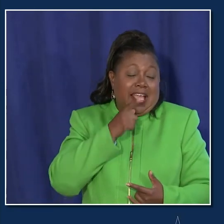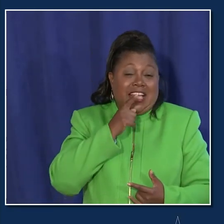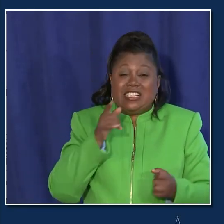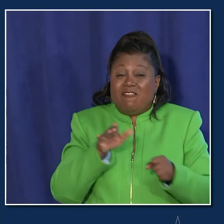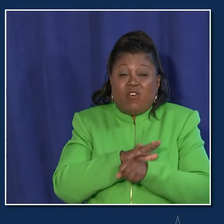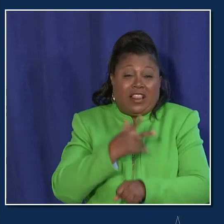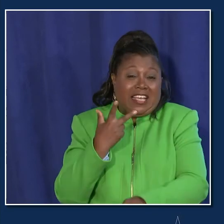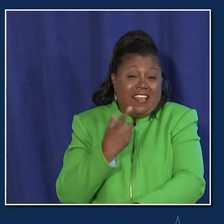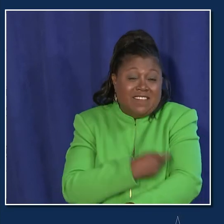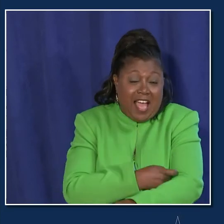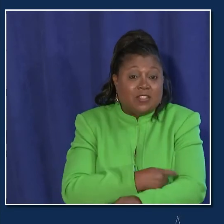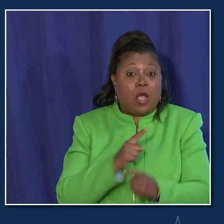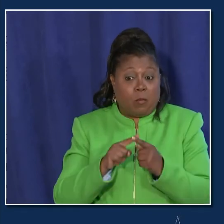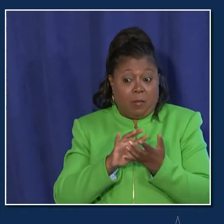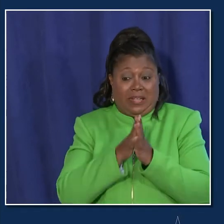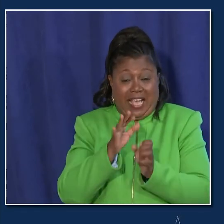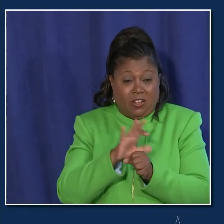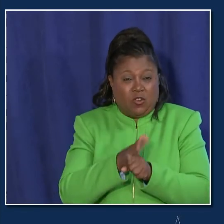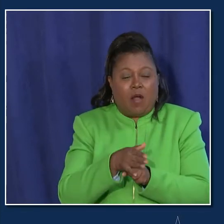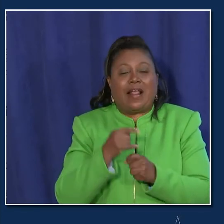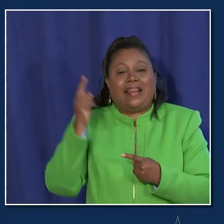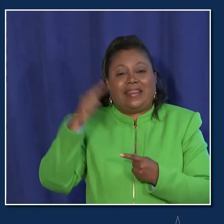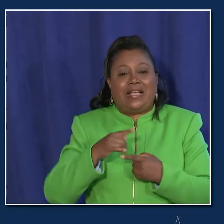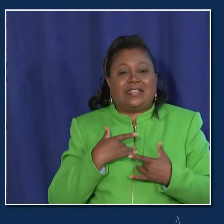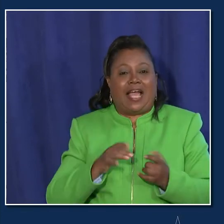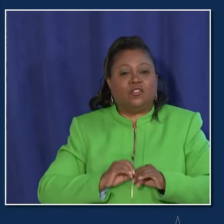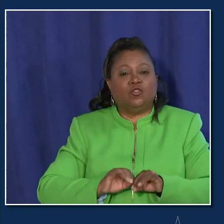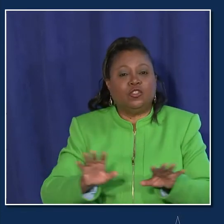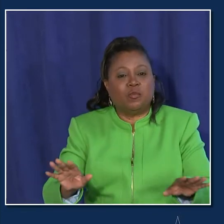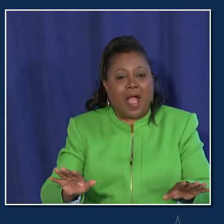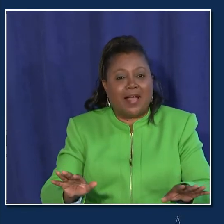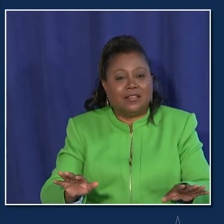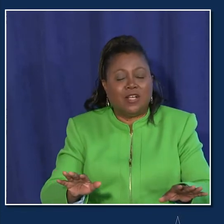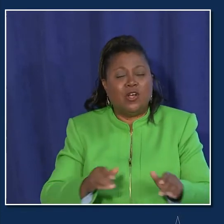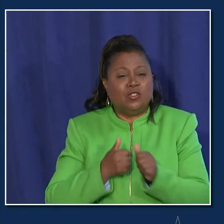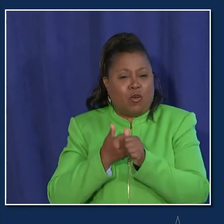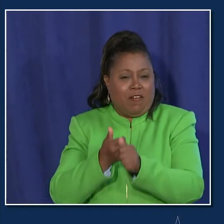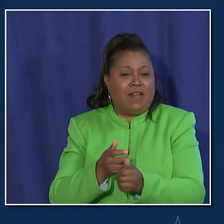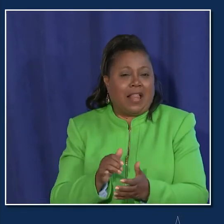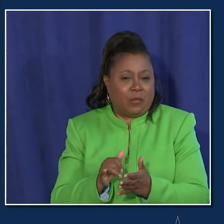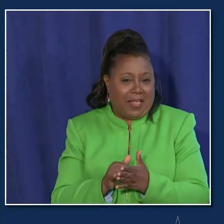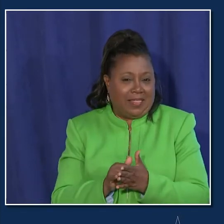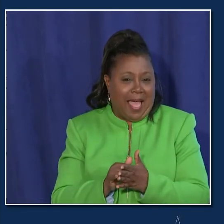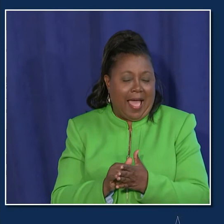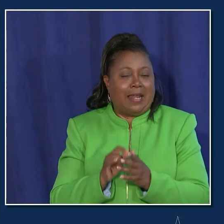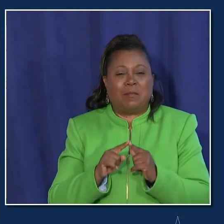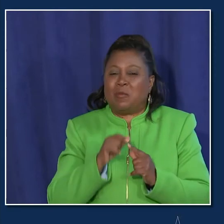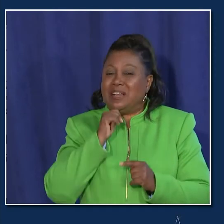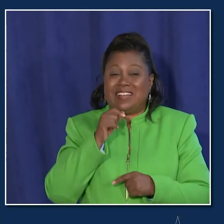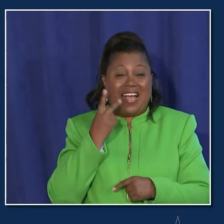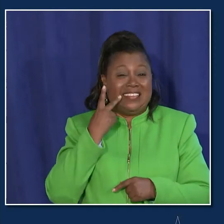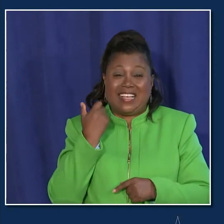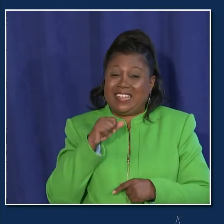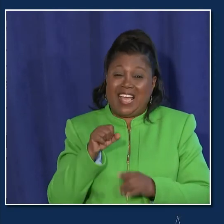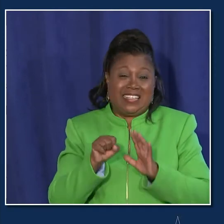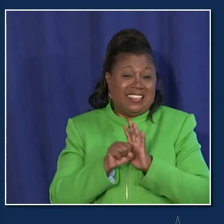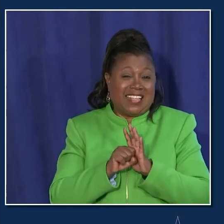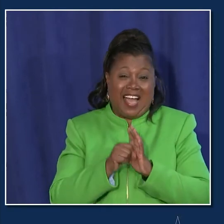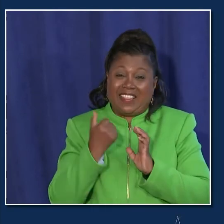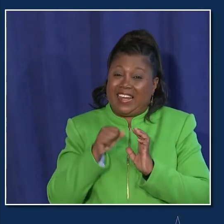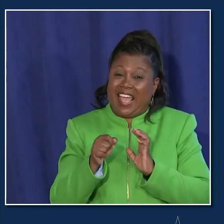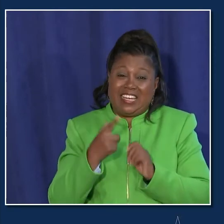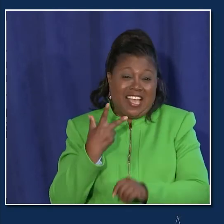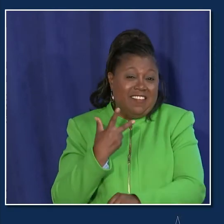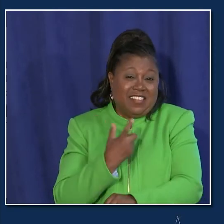fully vaccinated and they were to get COVID, they're also much less likely to spread it. So we're following it, but we've not seen any sign that any